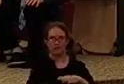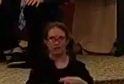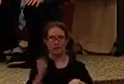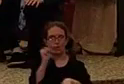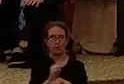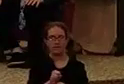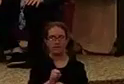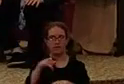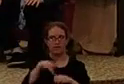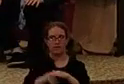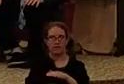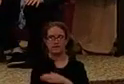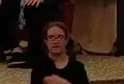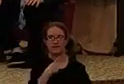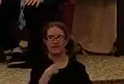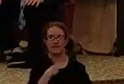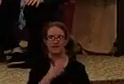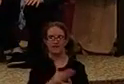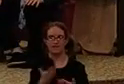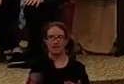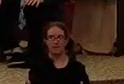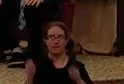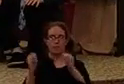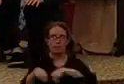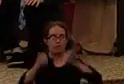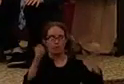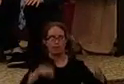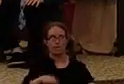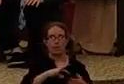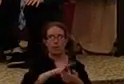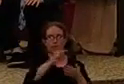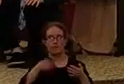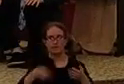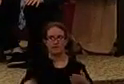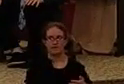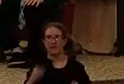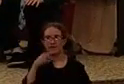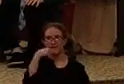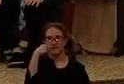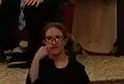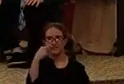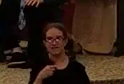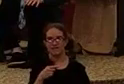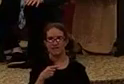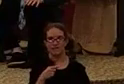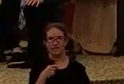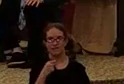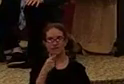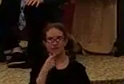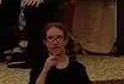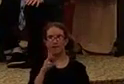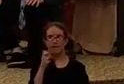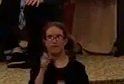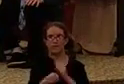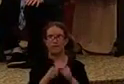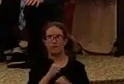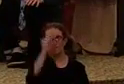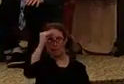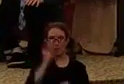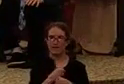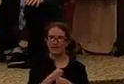working on my inner being. There was something that was moving on my soul that was saying, hey, 13-year-old boy, you're